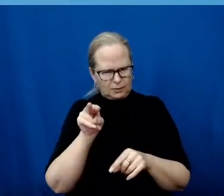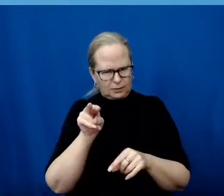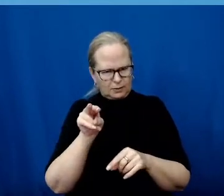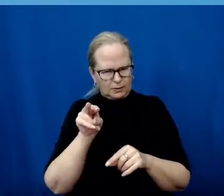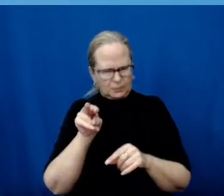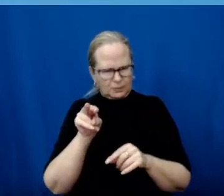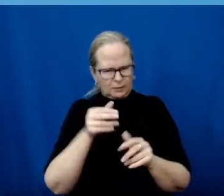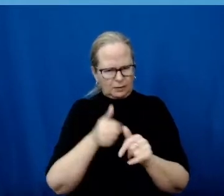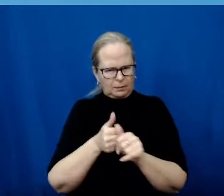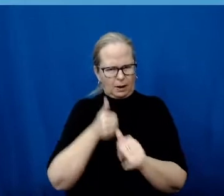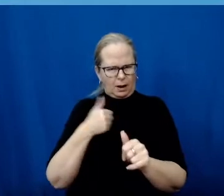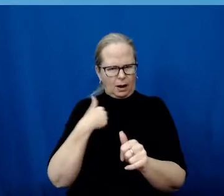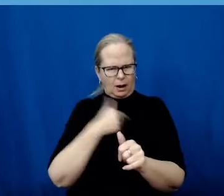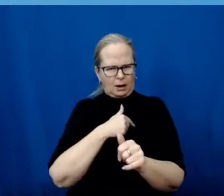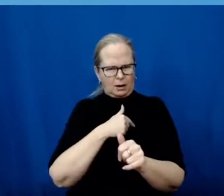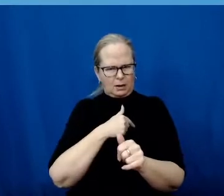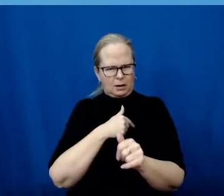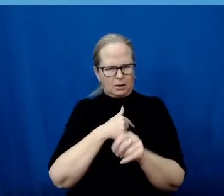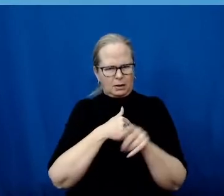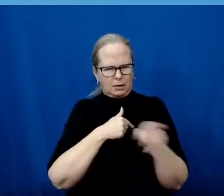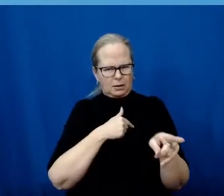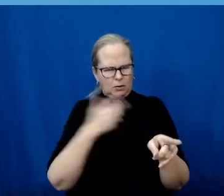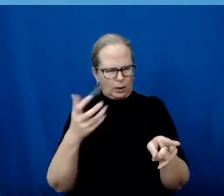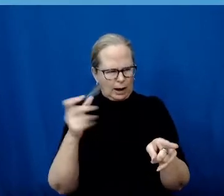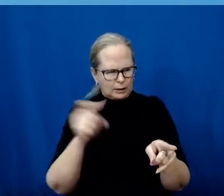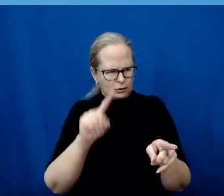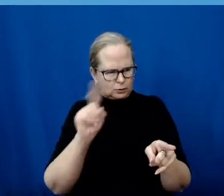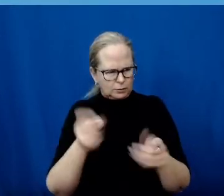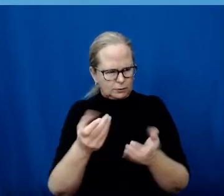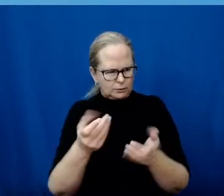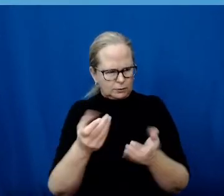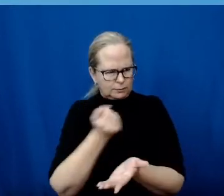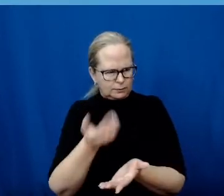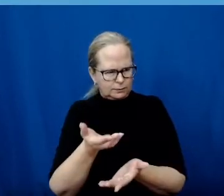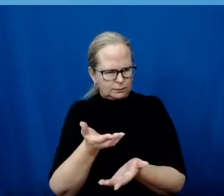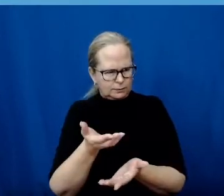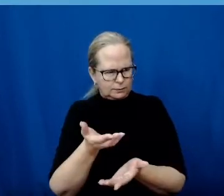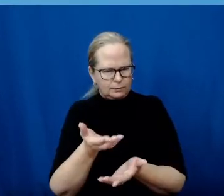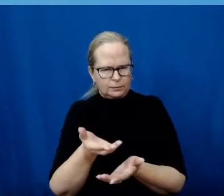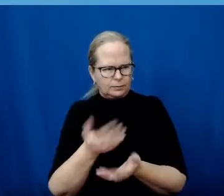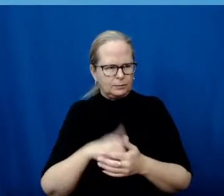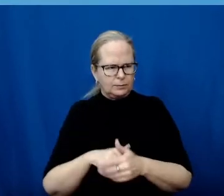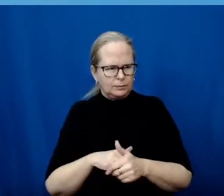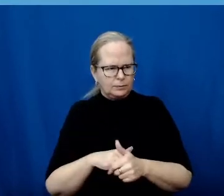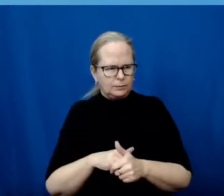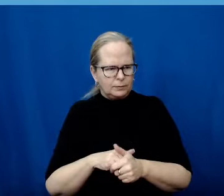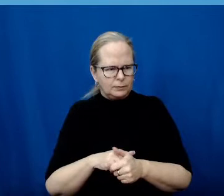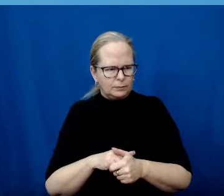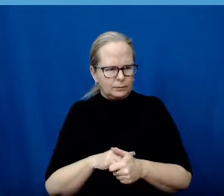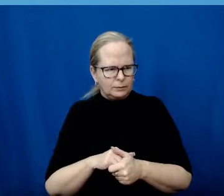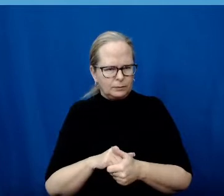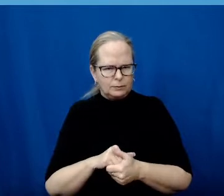your question? It's always been to provide. You hear us at the live stream there, Cynthia?